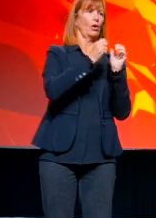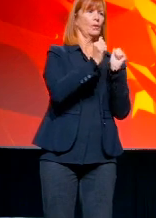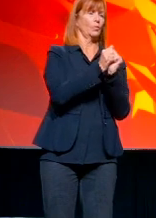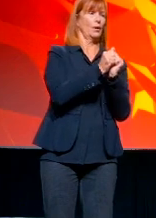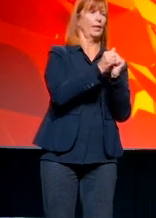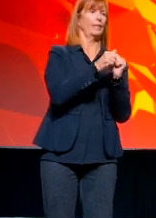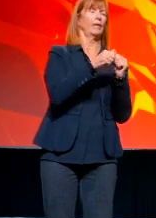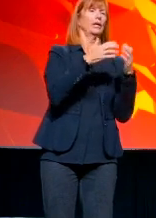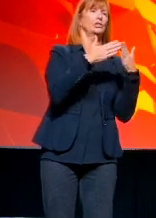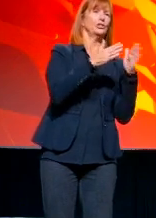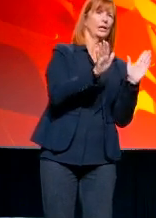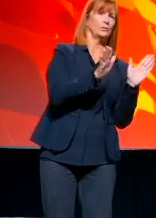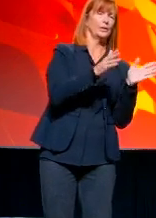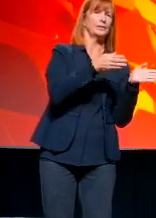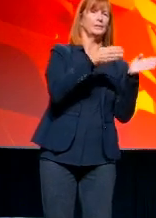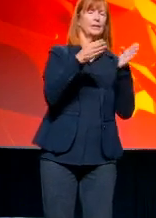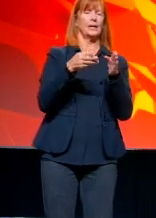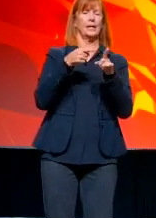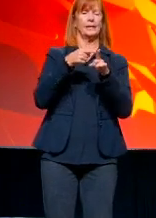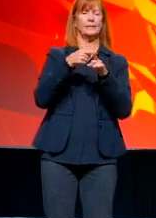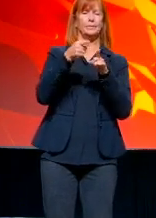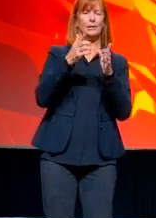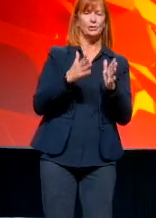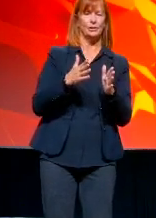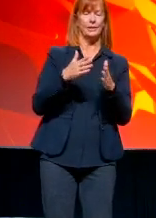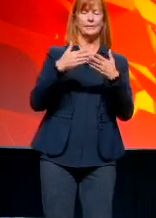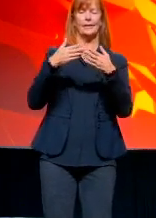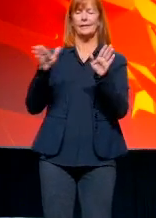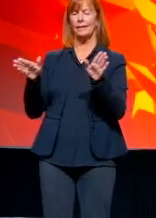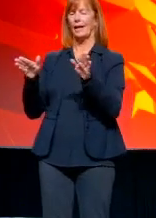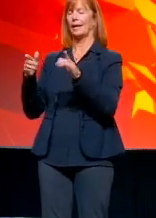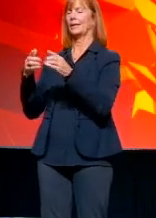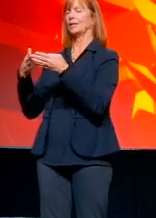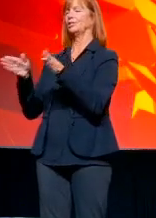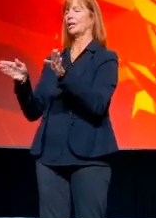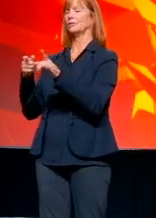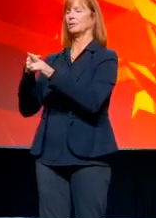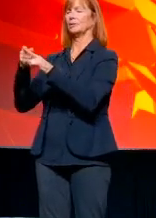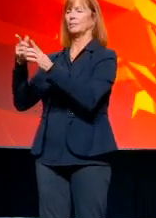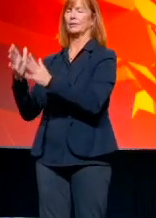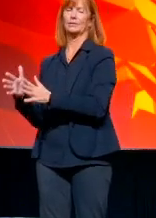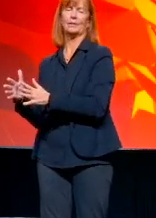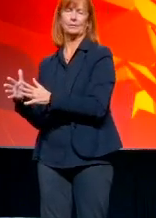one and gradually expand the level of autonomy, we want to first build this